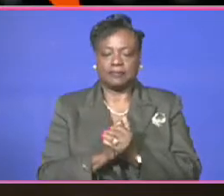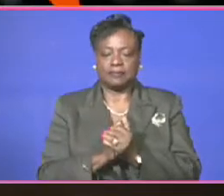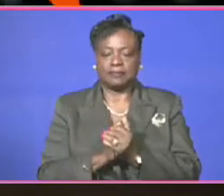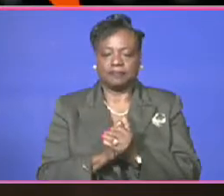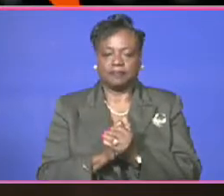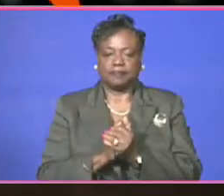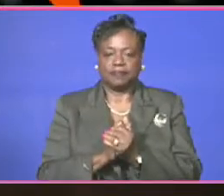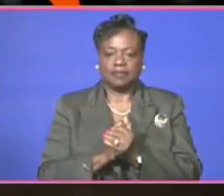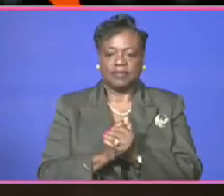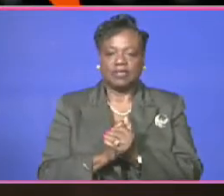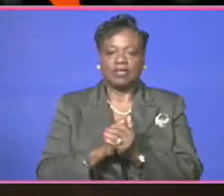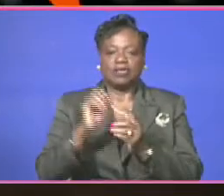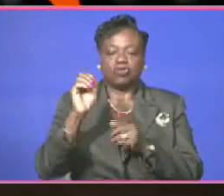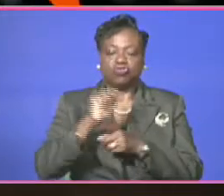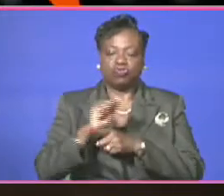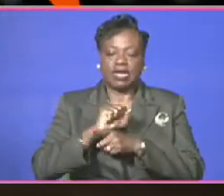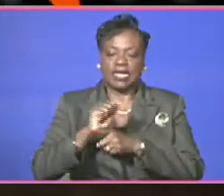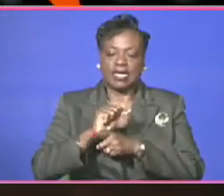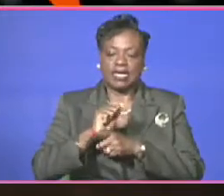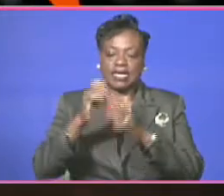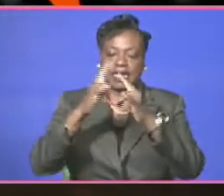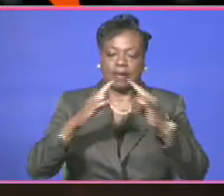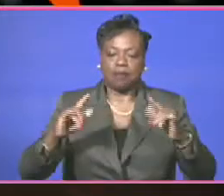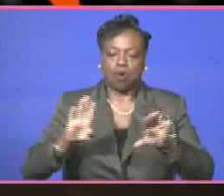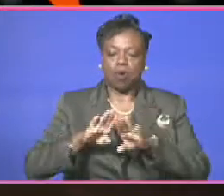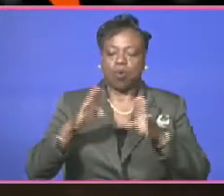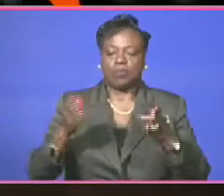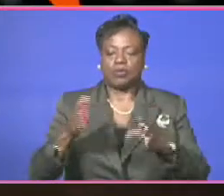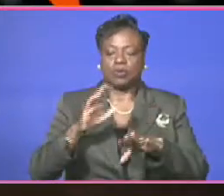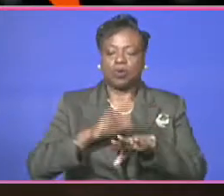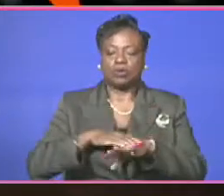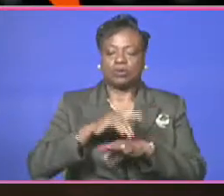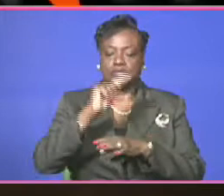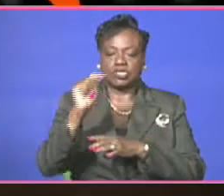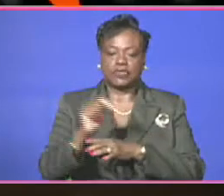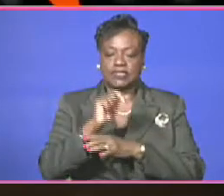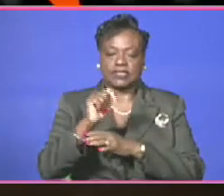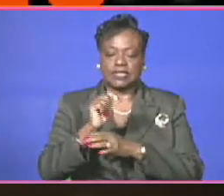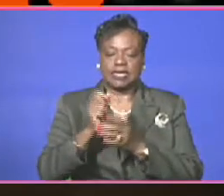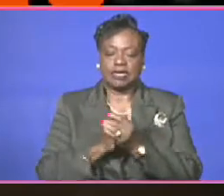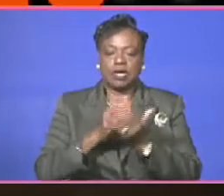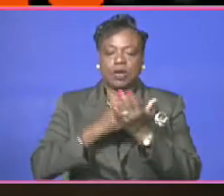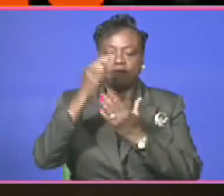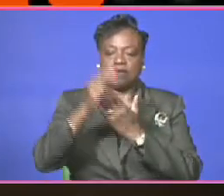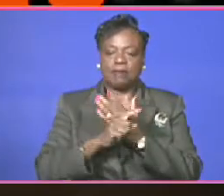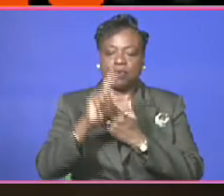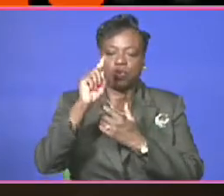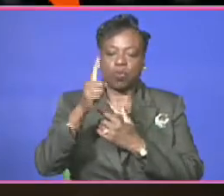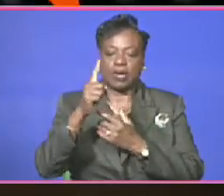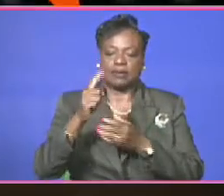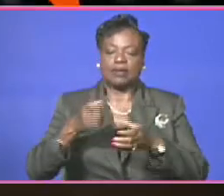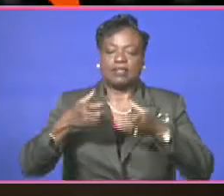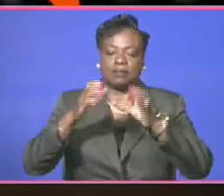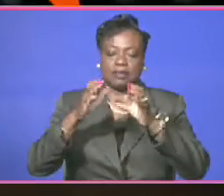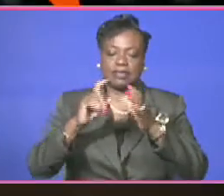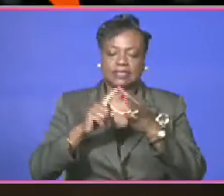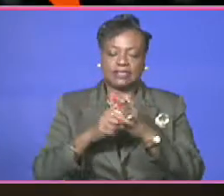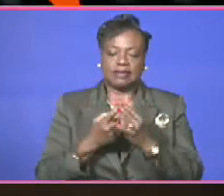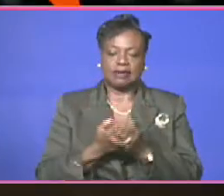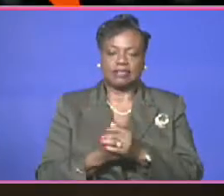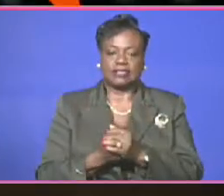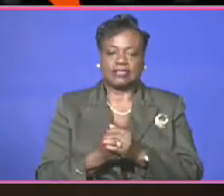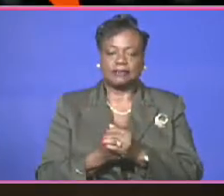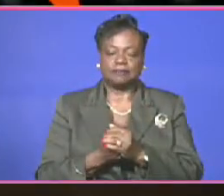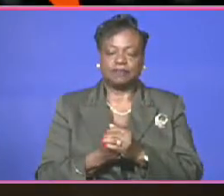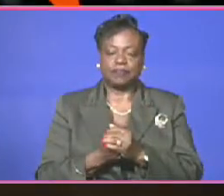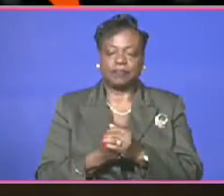Training camps open Tuesday, with the season tipping off November 1. Donrod Knowles being drafted along with Zane Knowles.